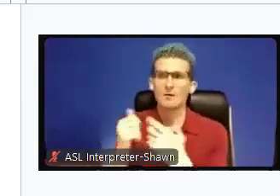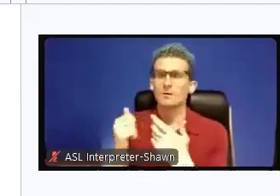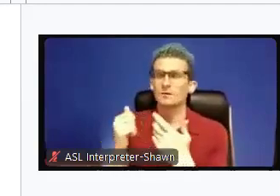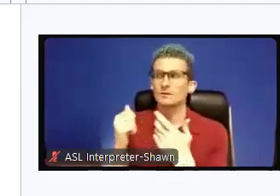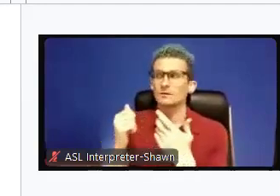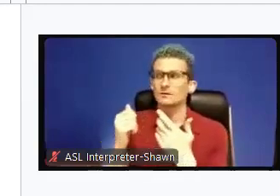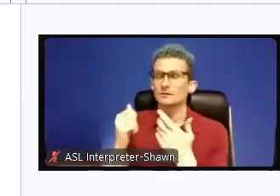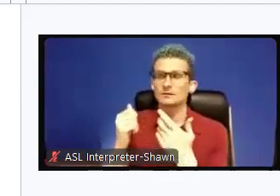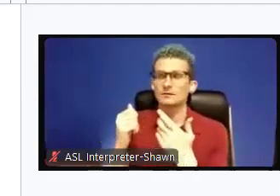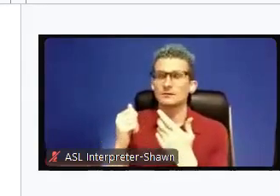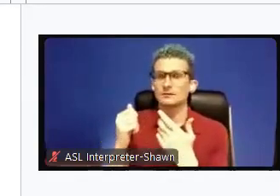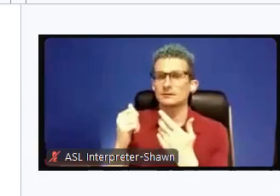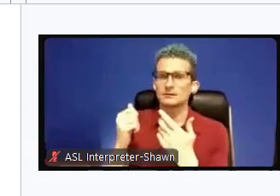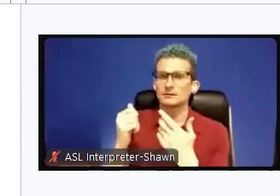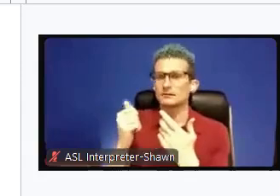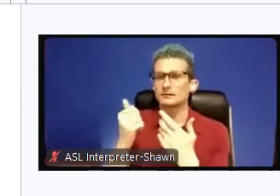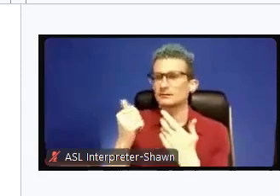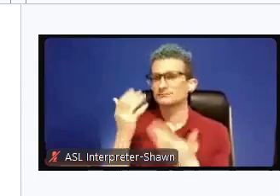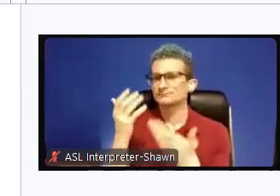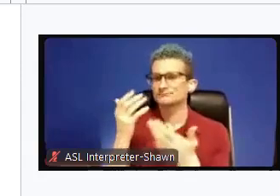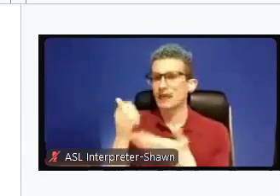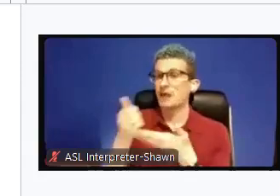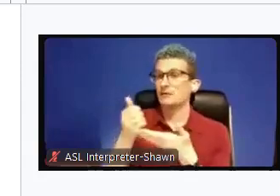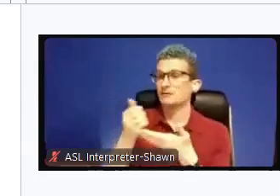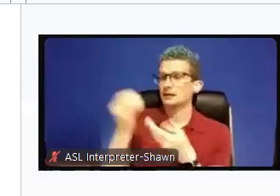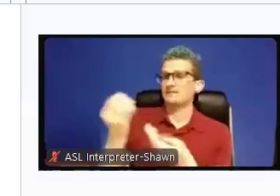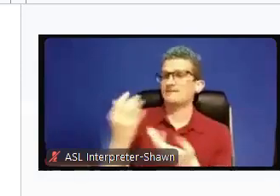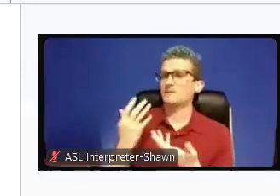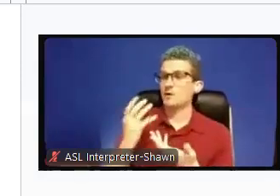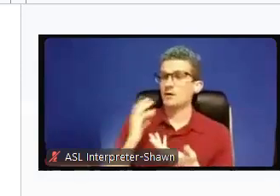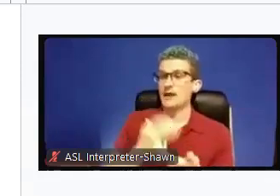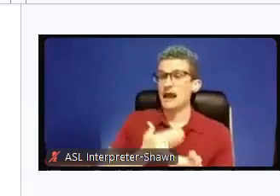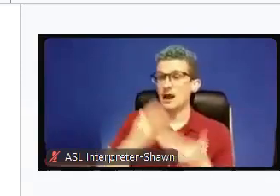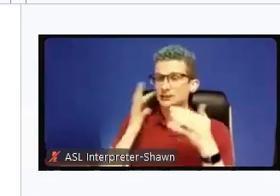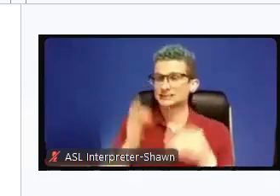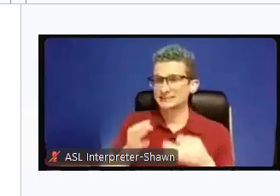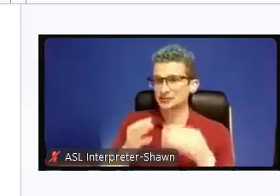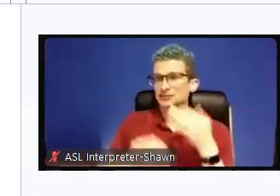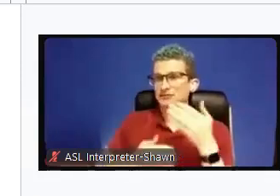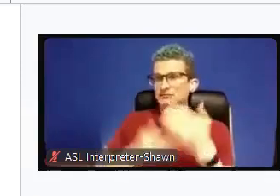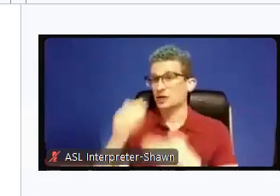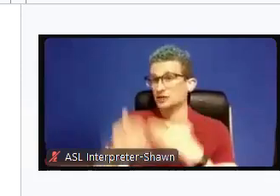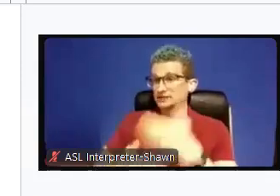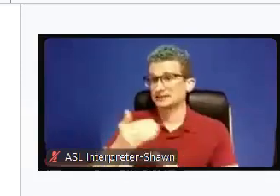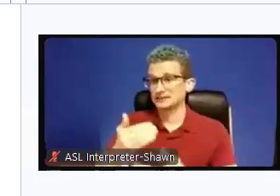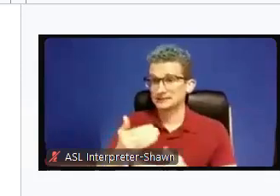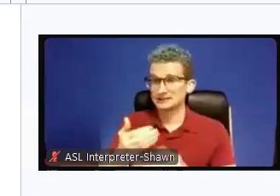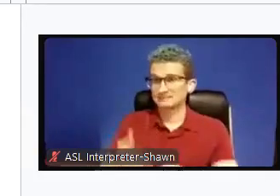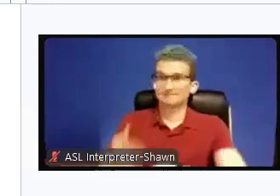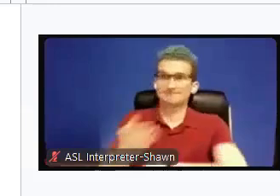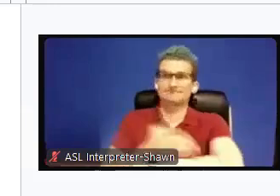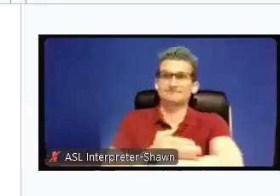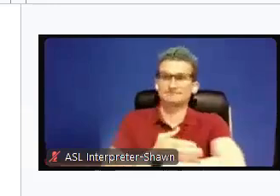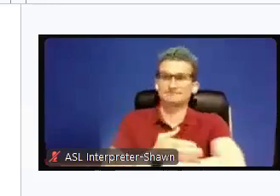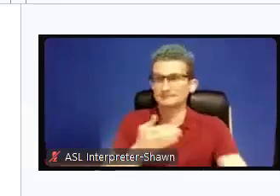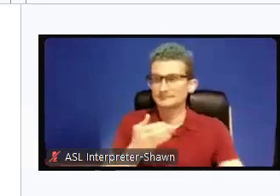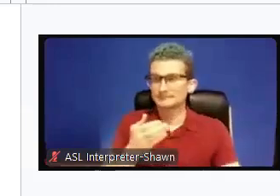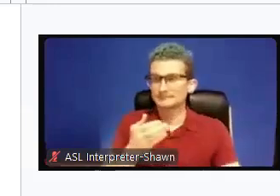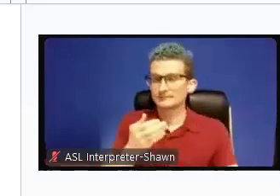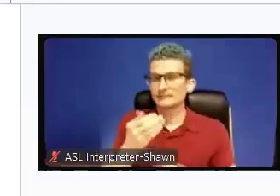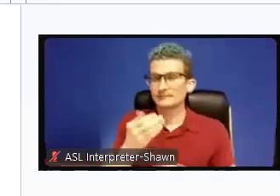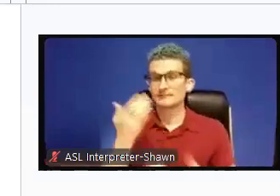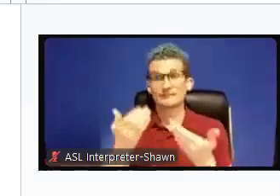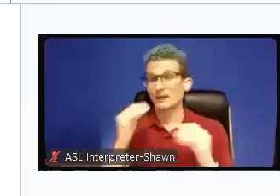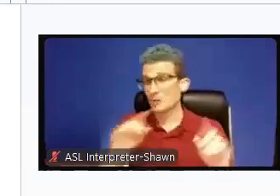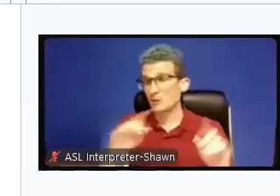better inform our decision-making processes? So I know it's a big question. Maybe it doesn't have an answer, but it would just be really cool to see